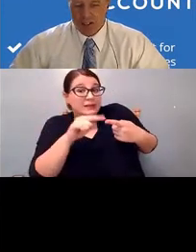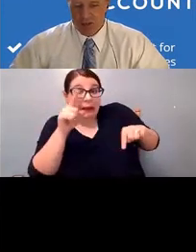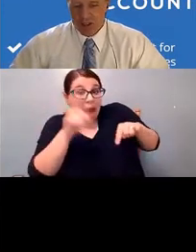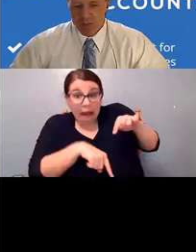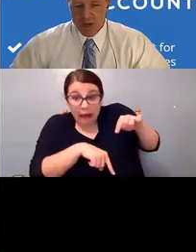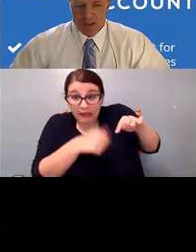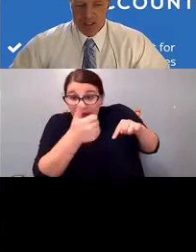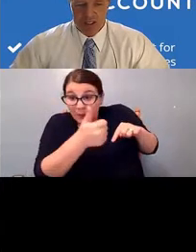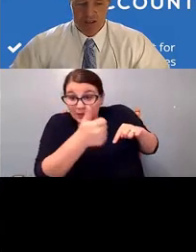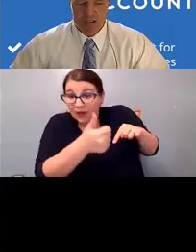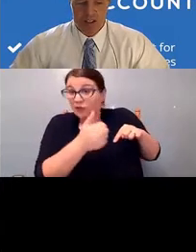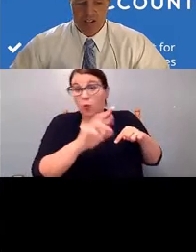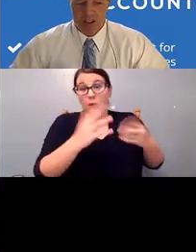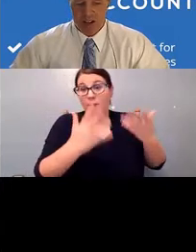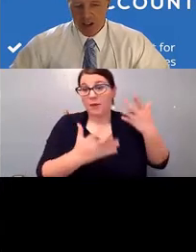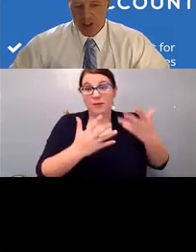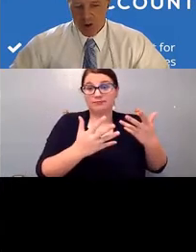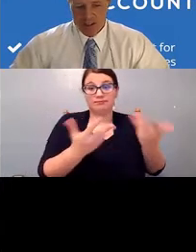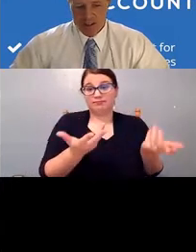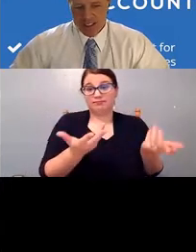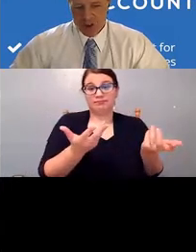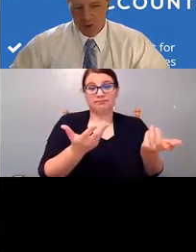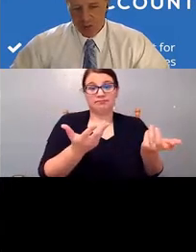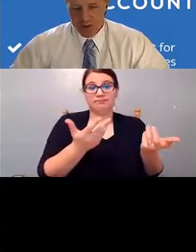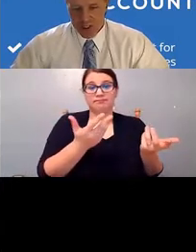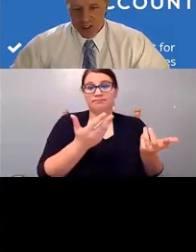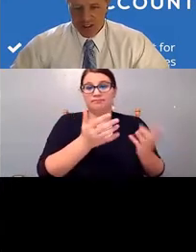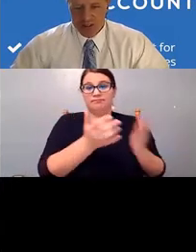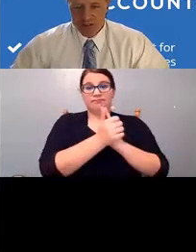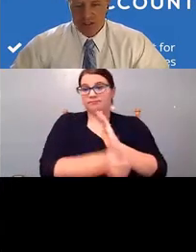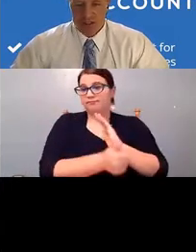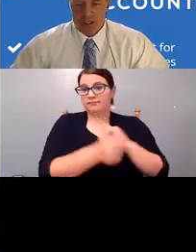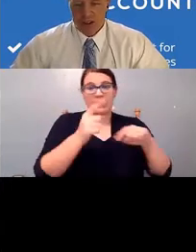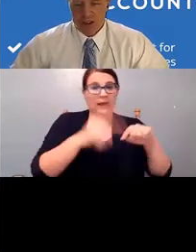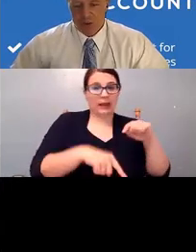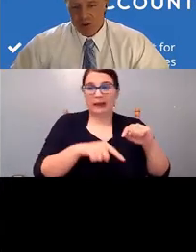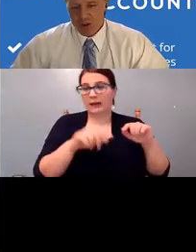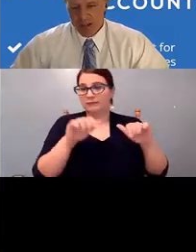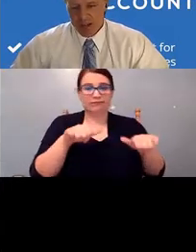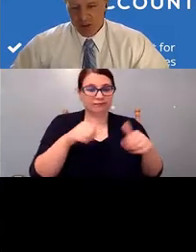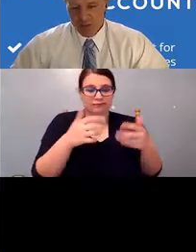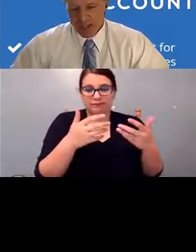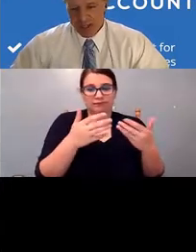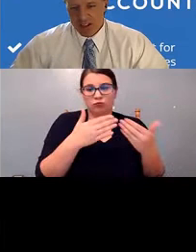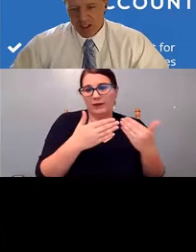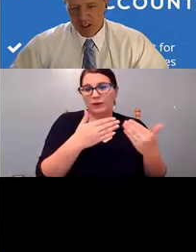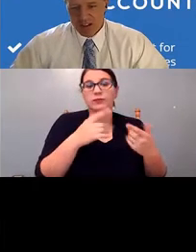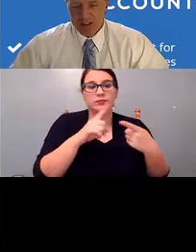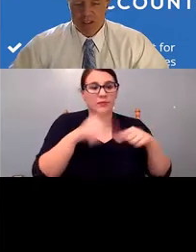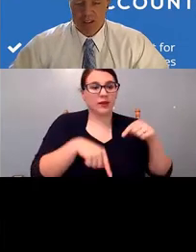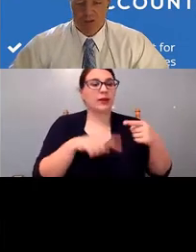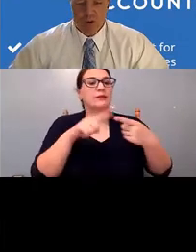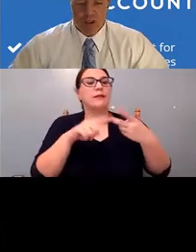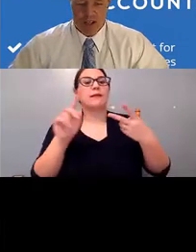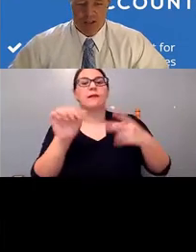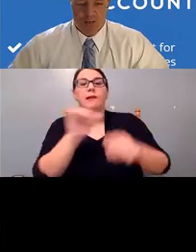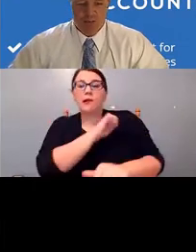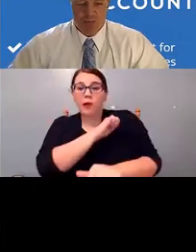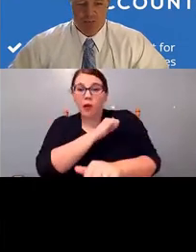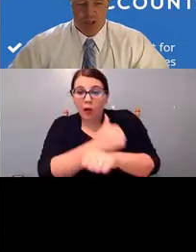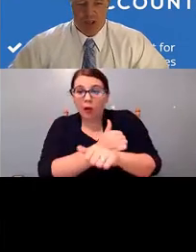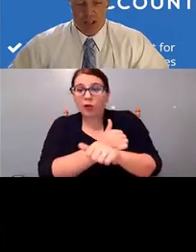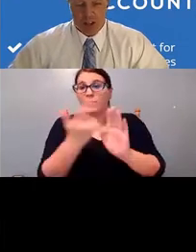doesn't have the capacity, then an authorized legal representative, we use the acronym ALR for